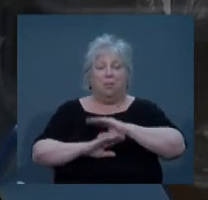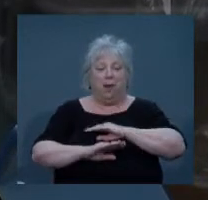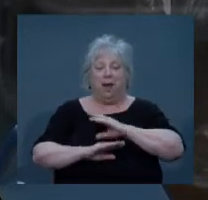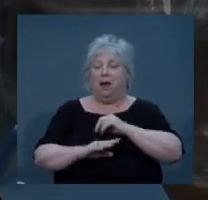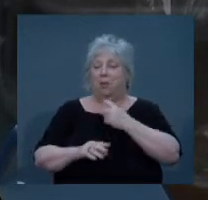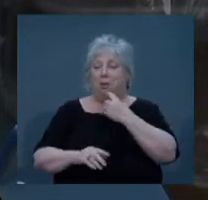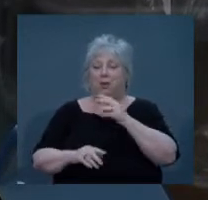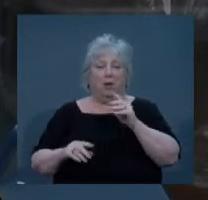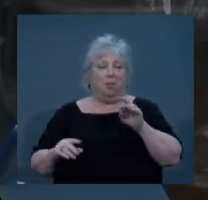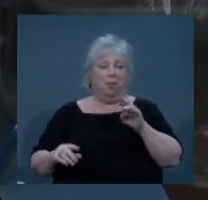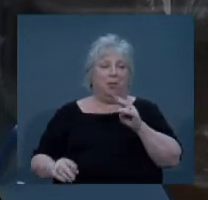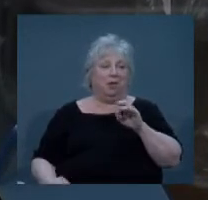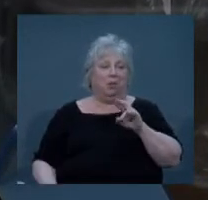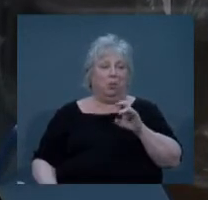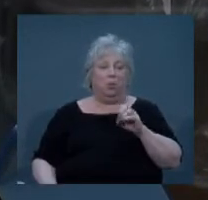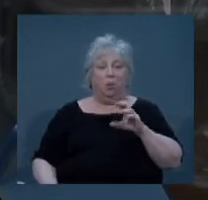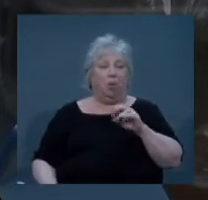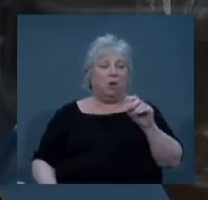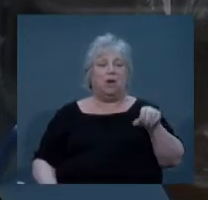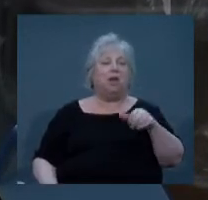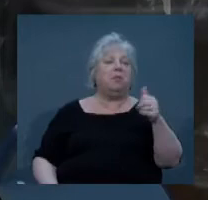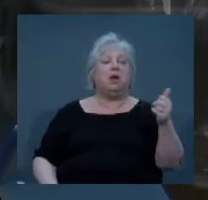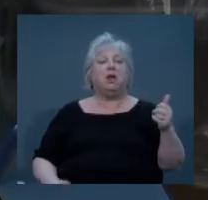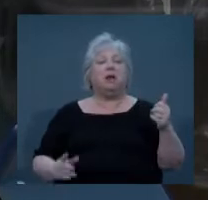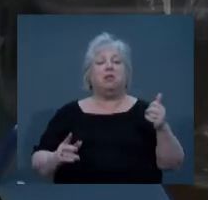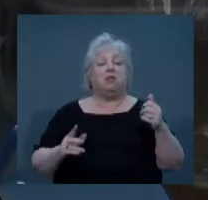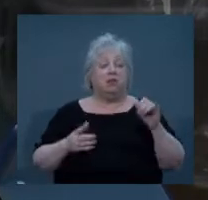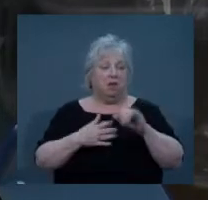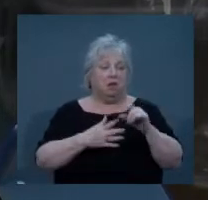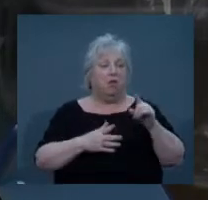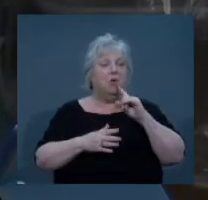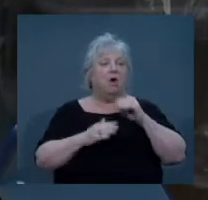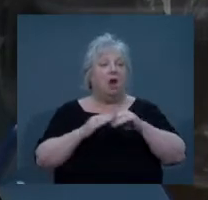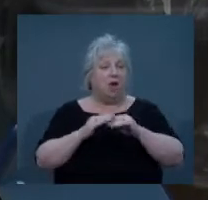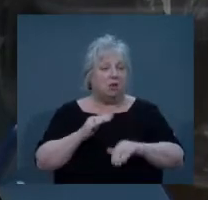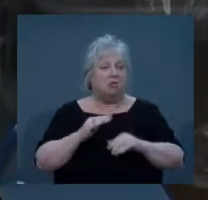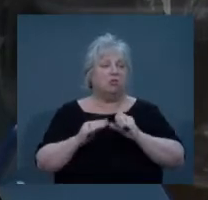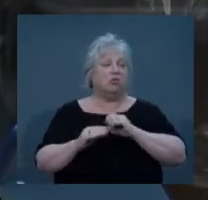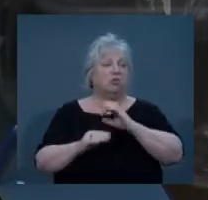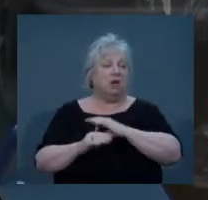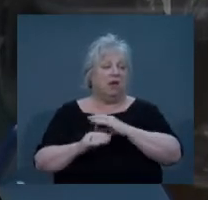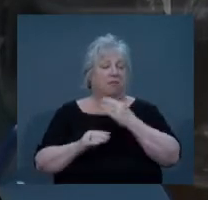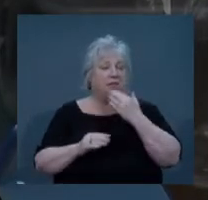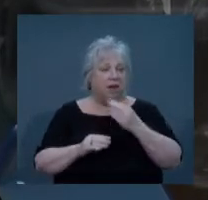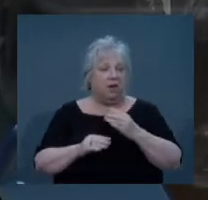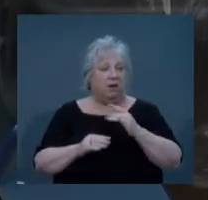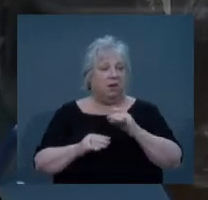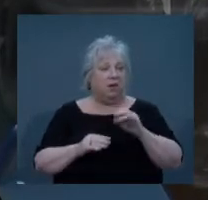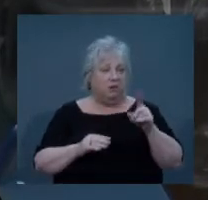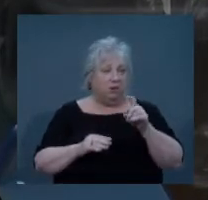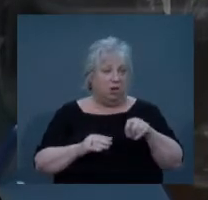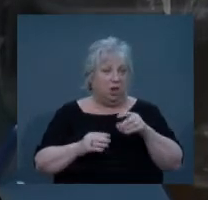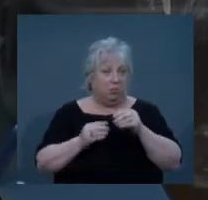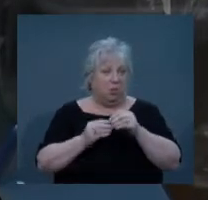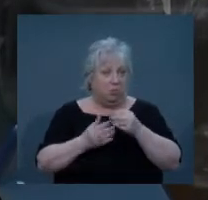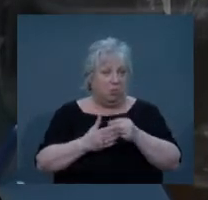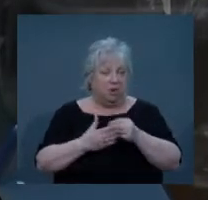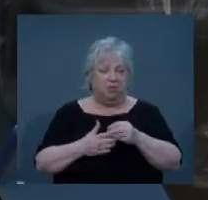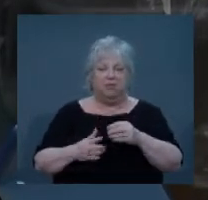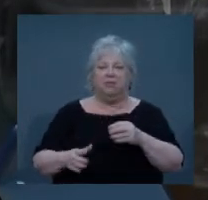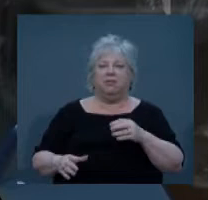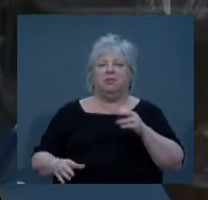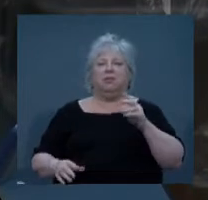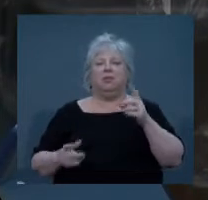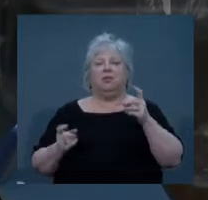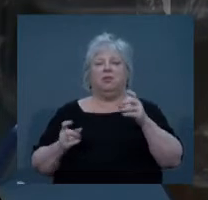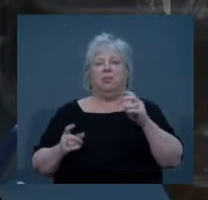Moore and anybody else you're understaffed. Thank you. And they need more money. Thank you so